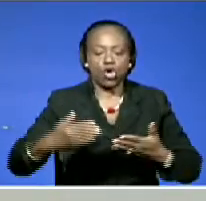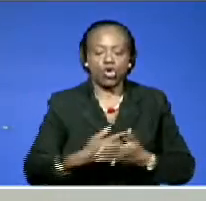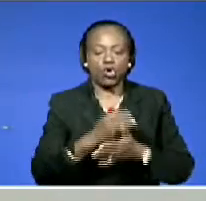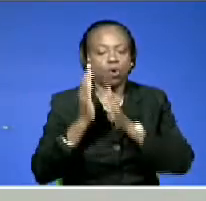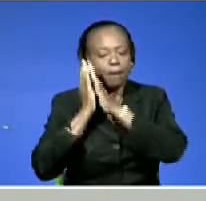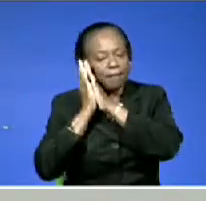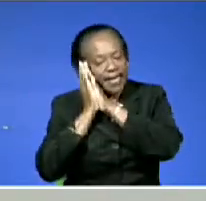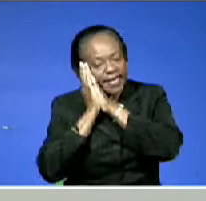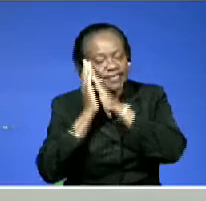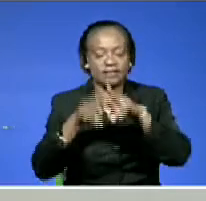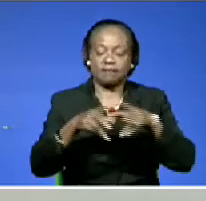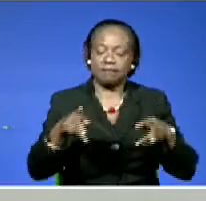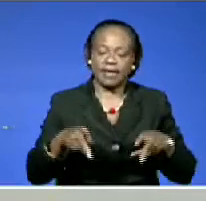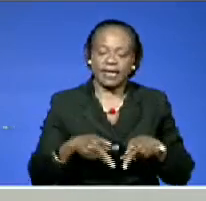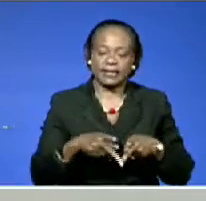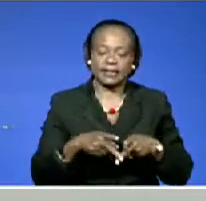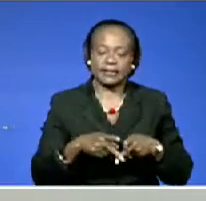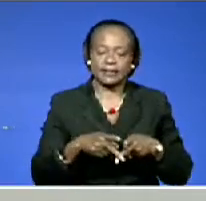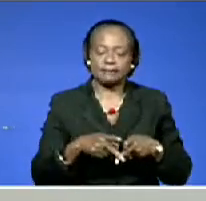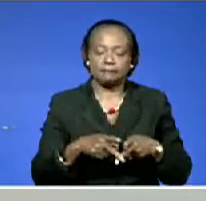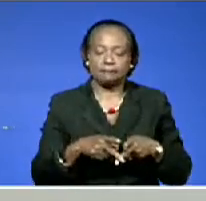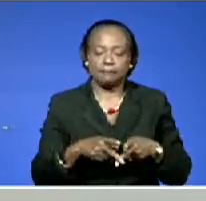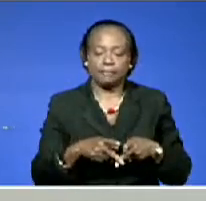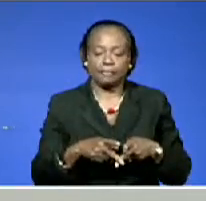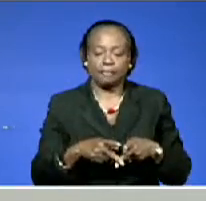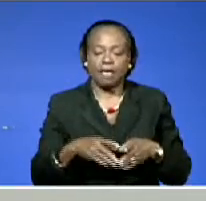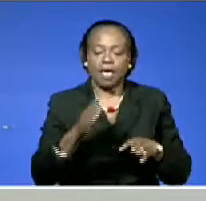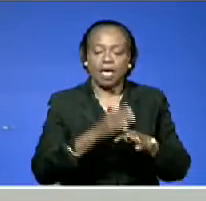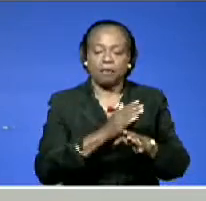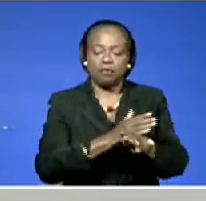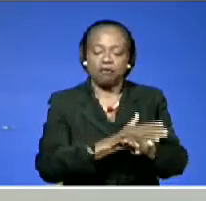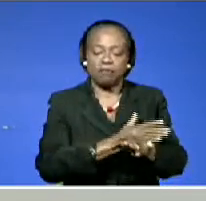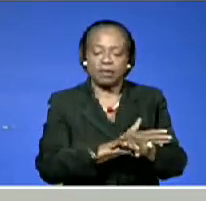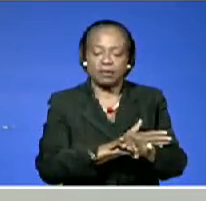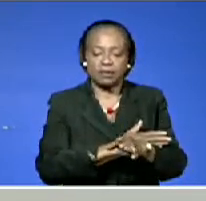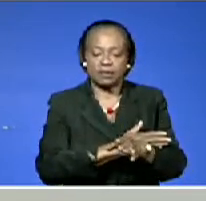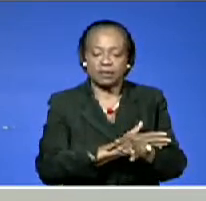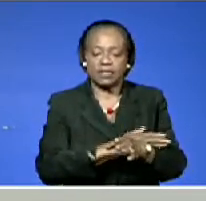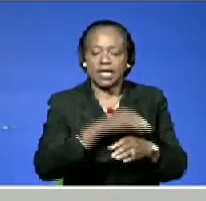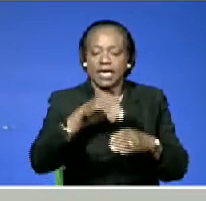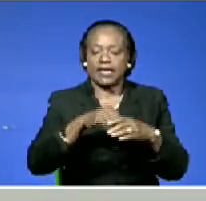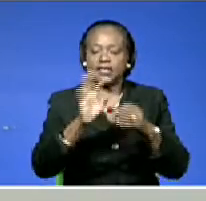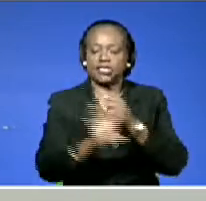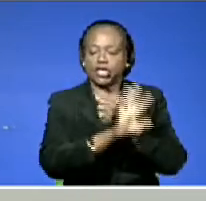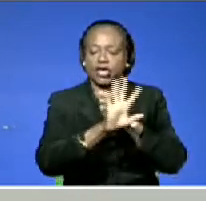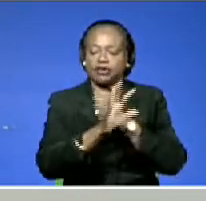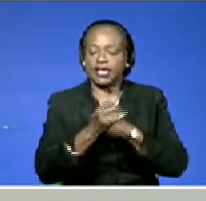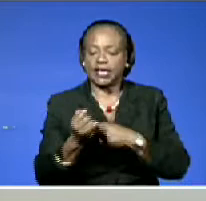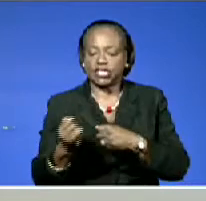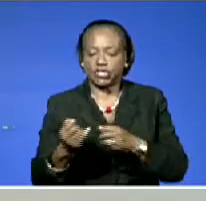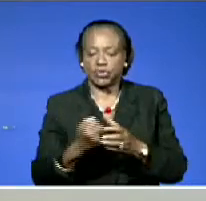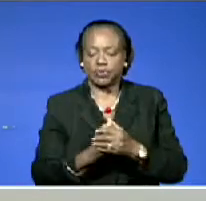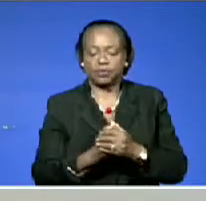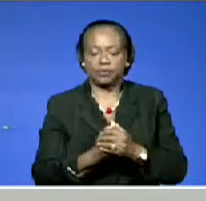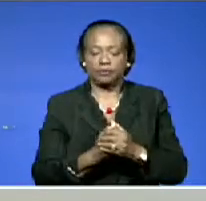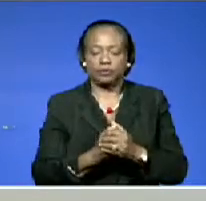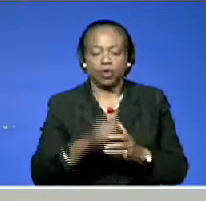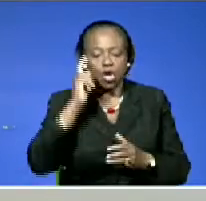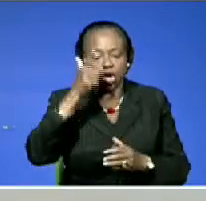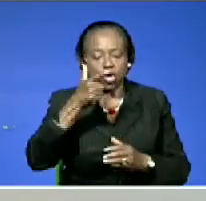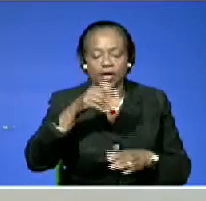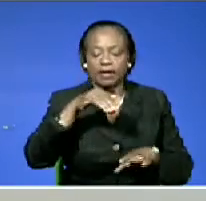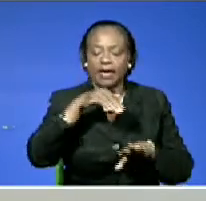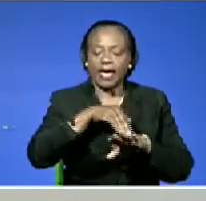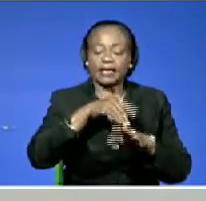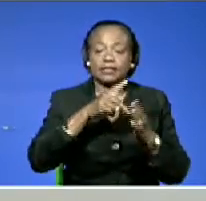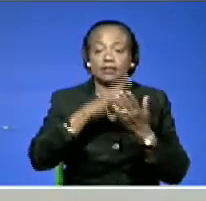in place. We've also there've been some improvements to the detention center, improvements to the security issue. As I say, we're going to look at the whole policy of what